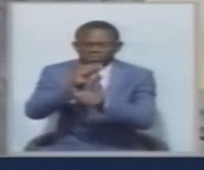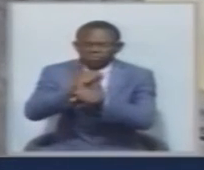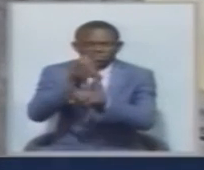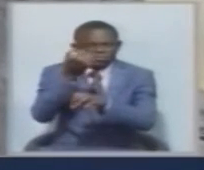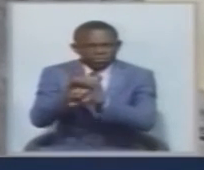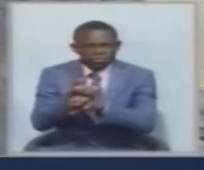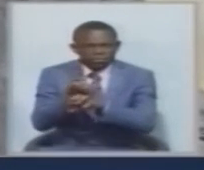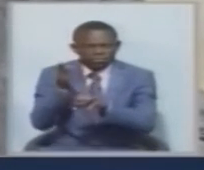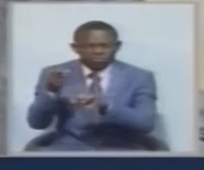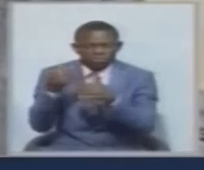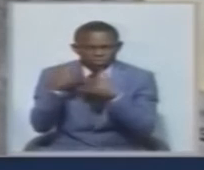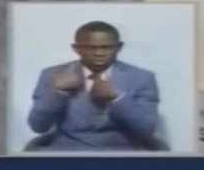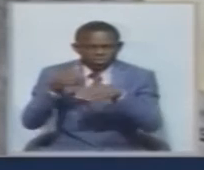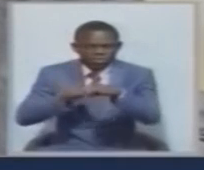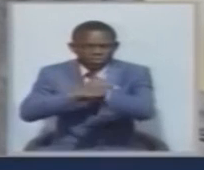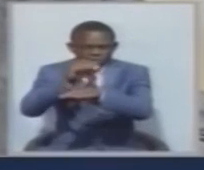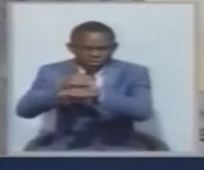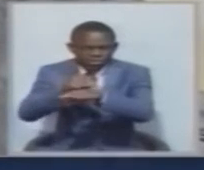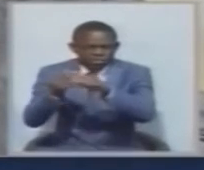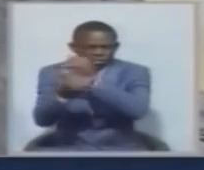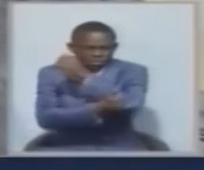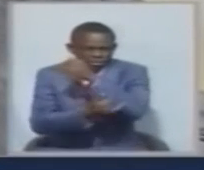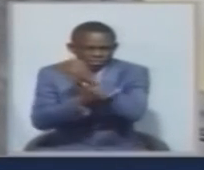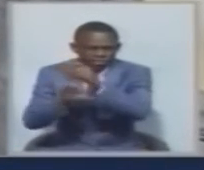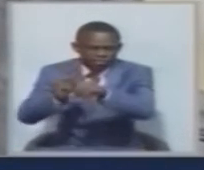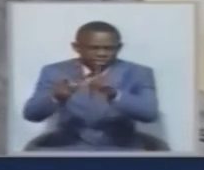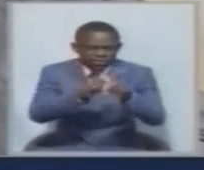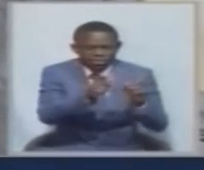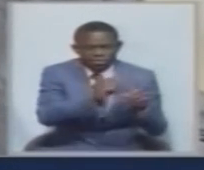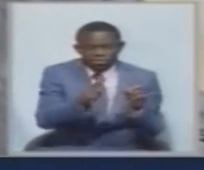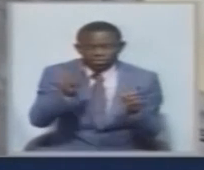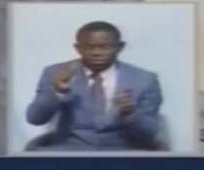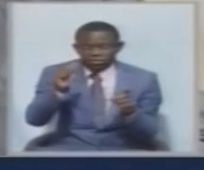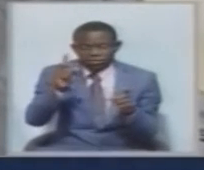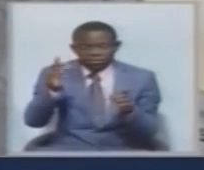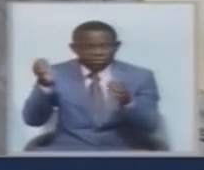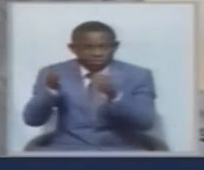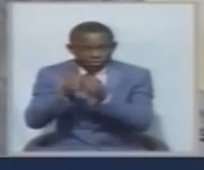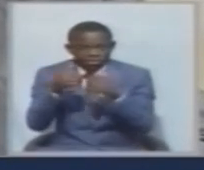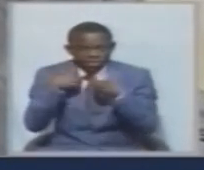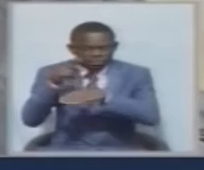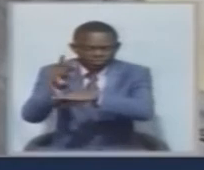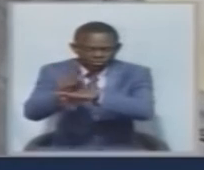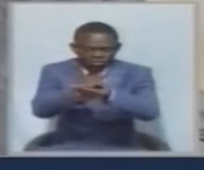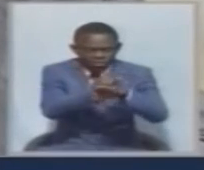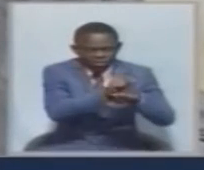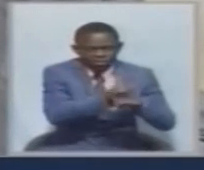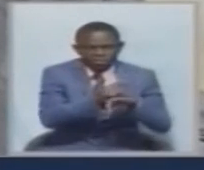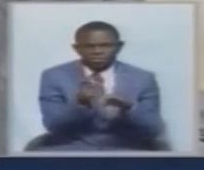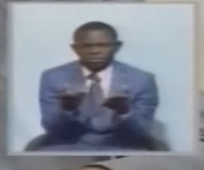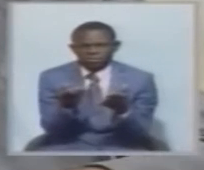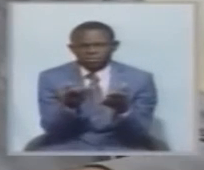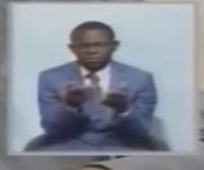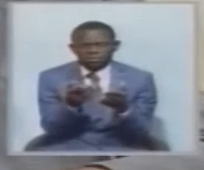transnational projects, that is projects that cut across various countries. They've been